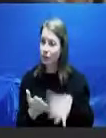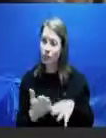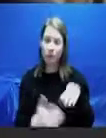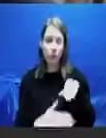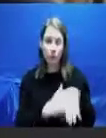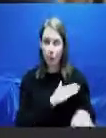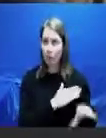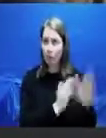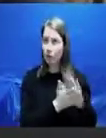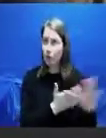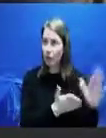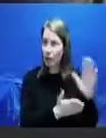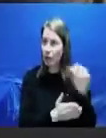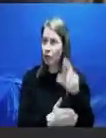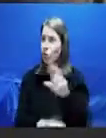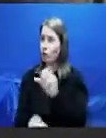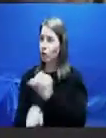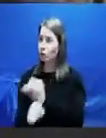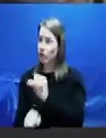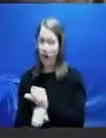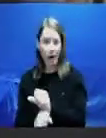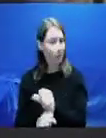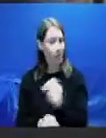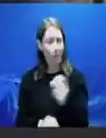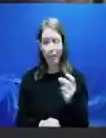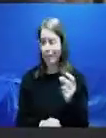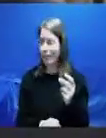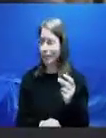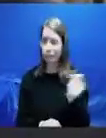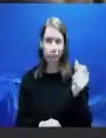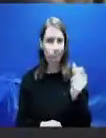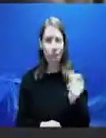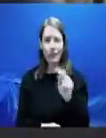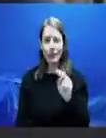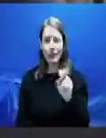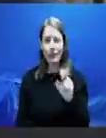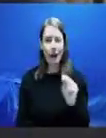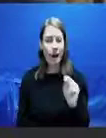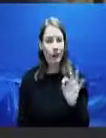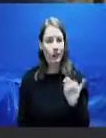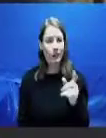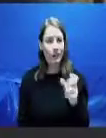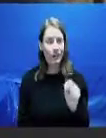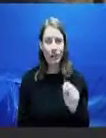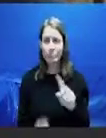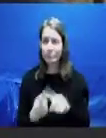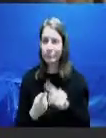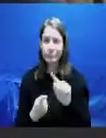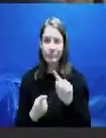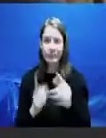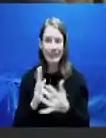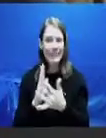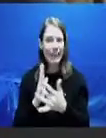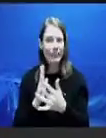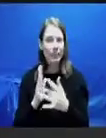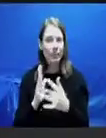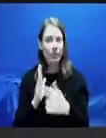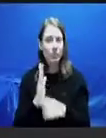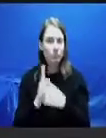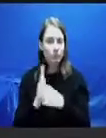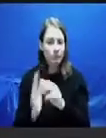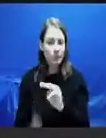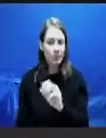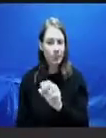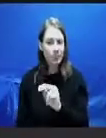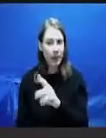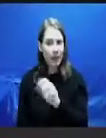A history textbook, a science paper, a technical manual in a career. and they were struggling with those nonfiction texts. So